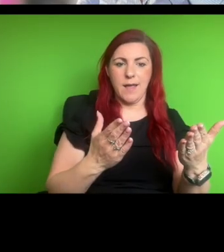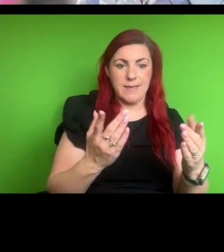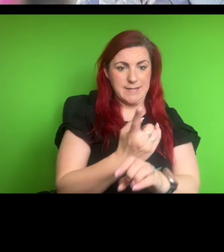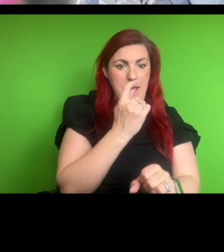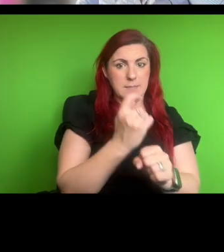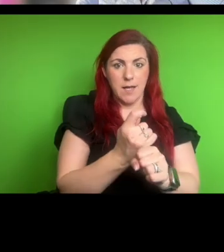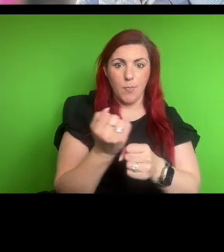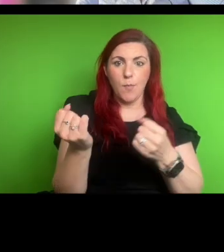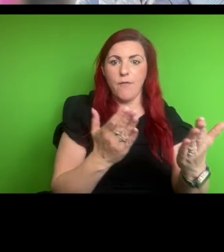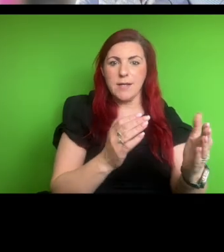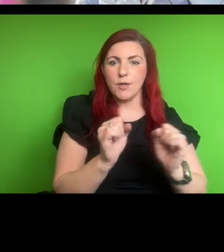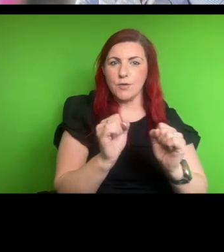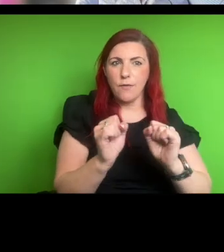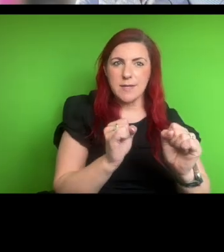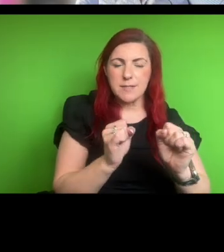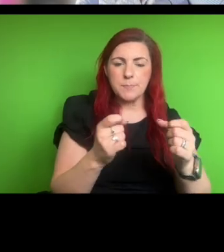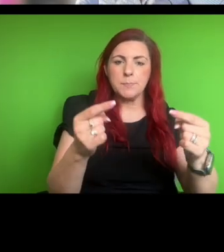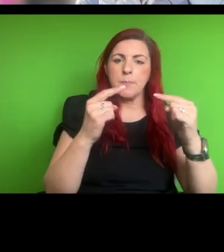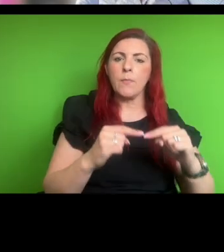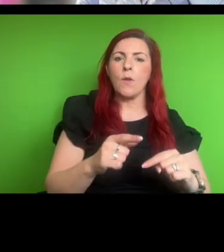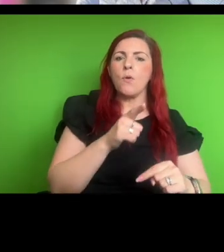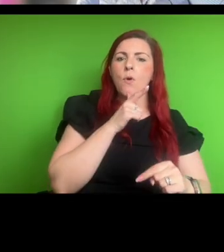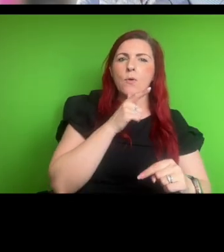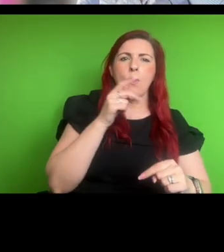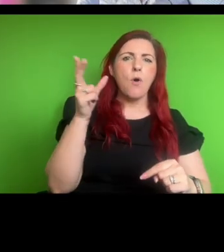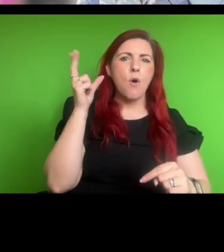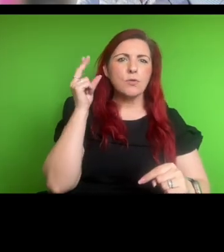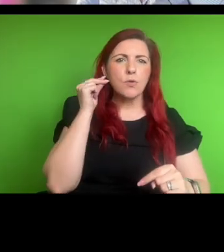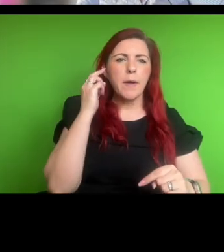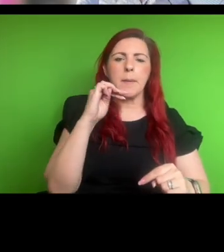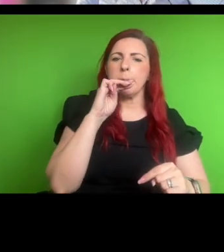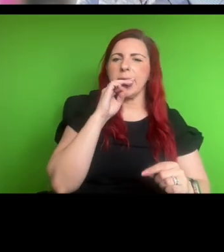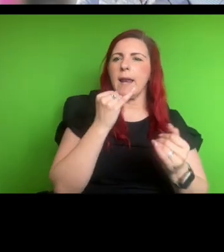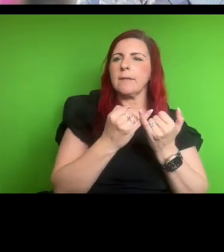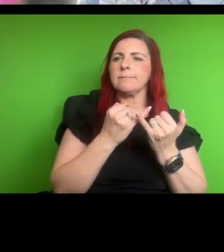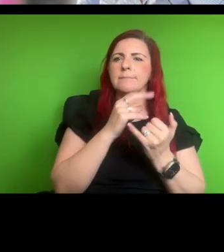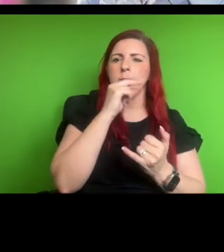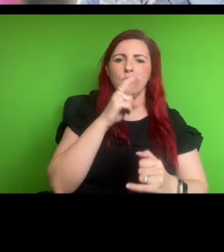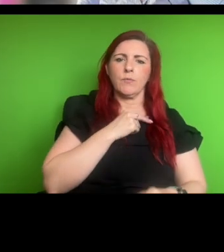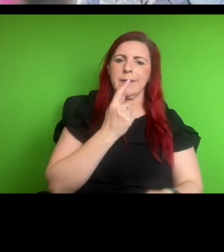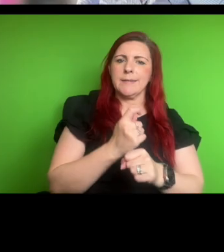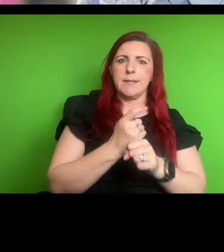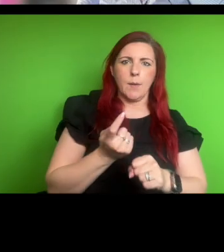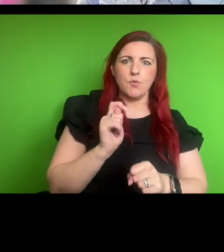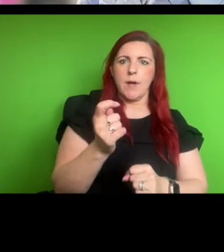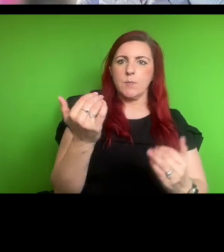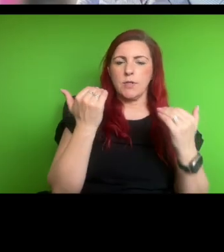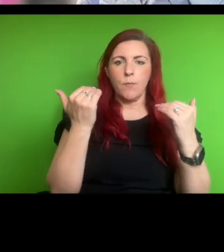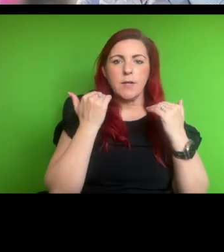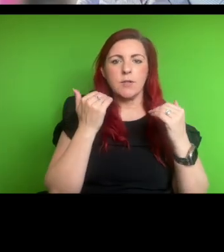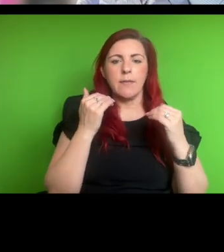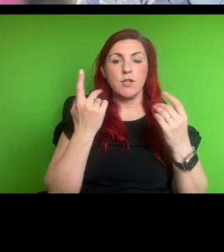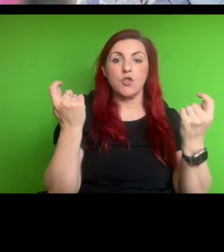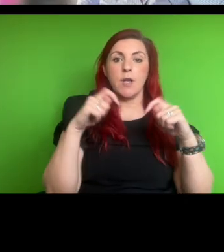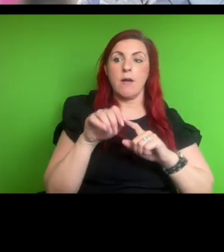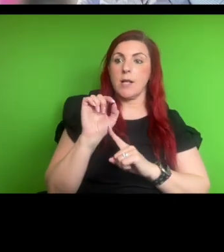form is real-time transport information that is shared over speakers in a